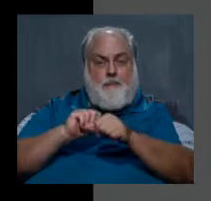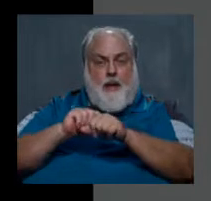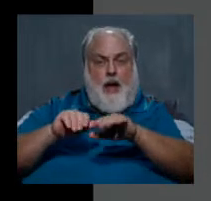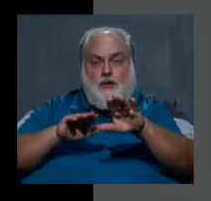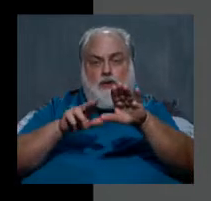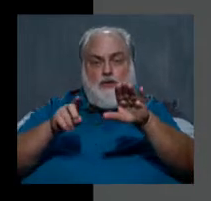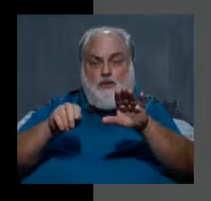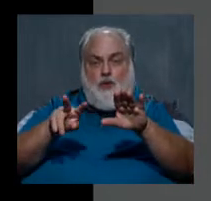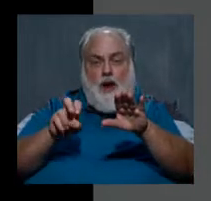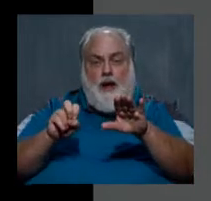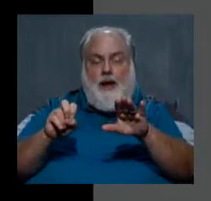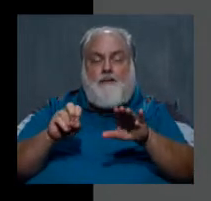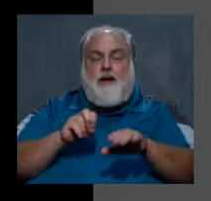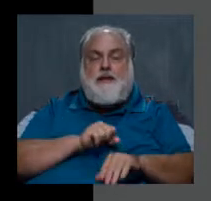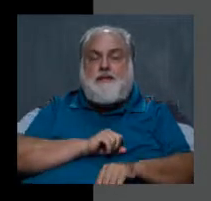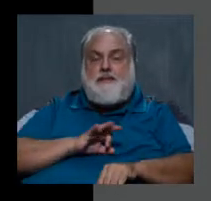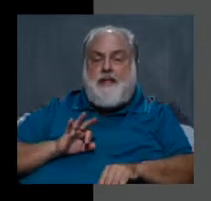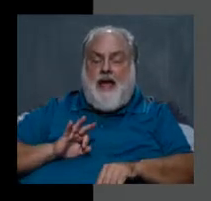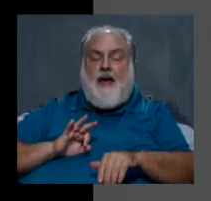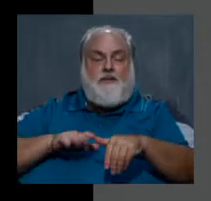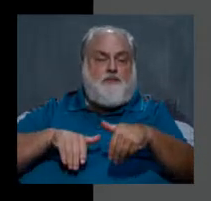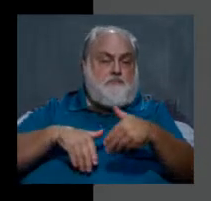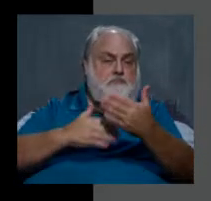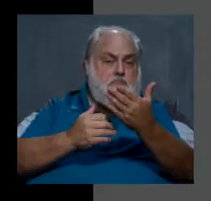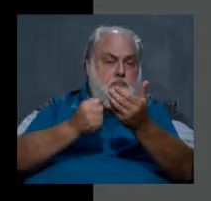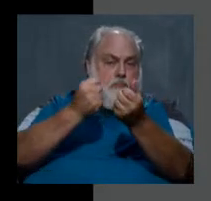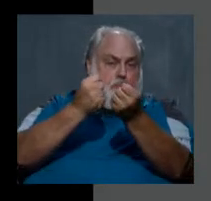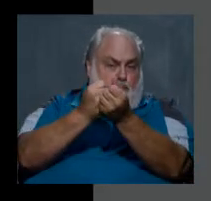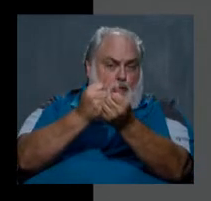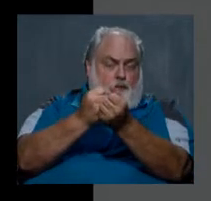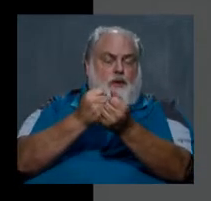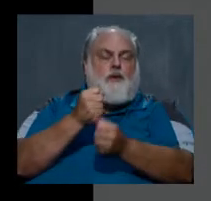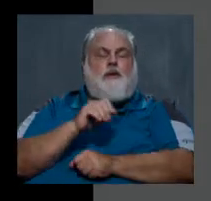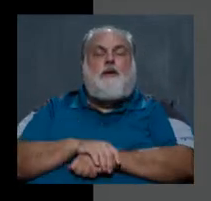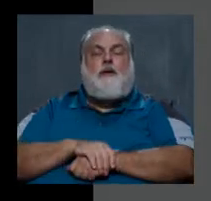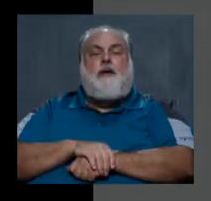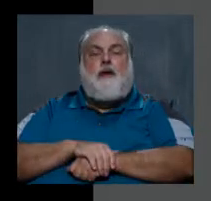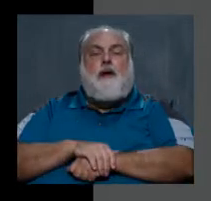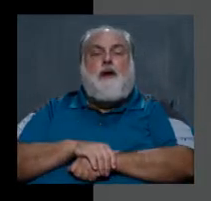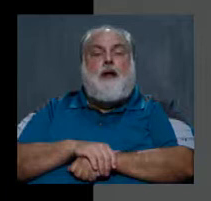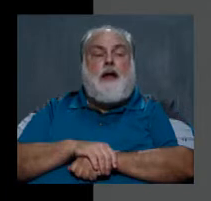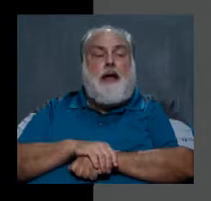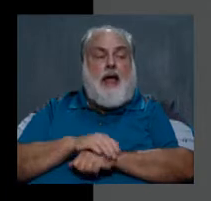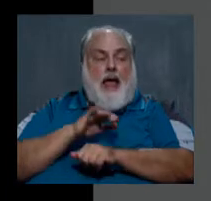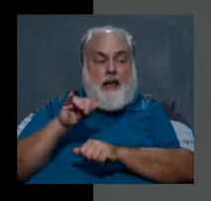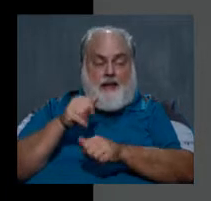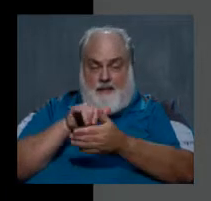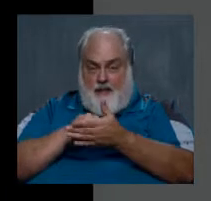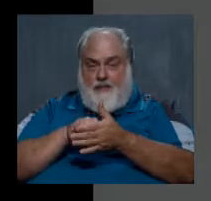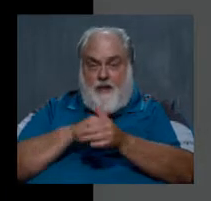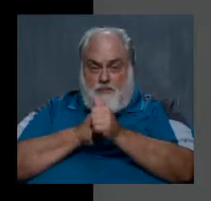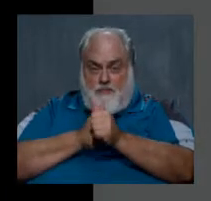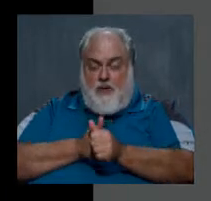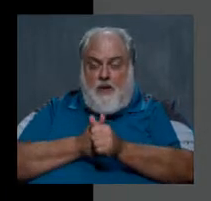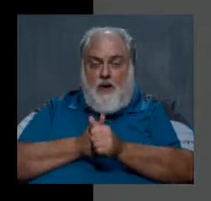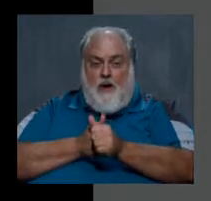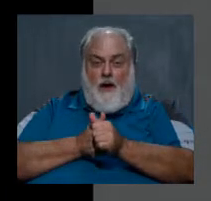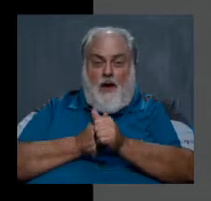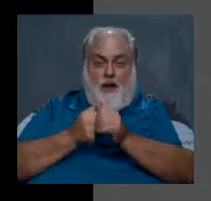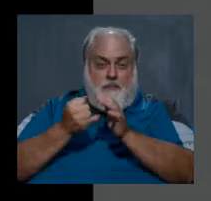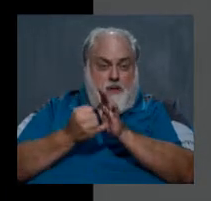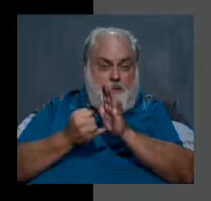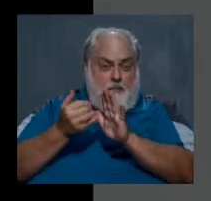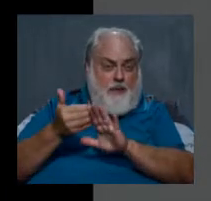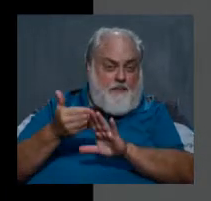of the request, subject to the applicant providing to Traffic Engineering detailed drawings on the sign location and dimensions for approval prior to